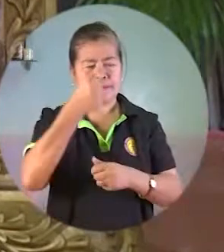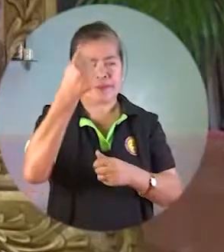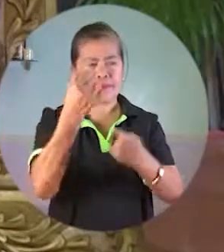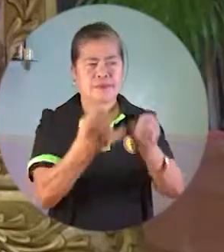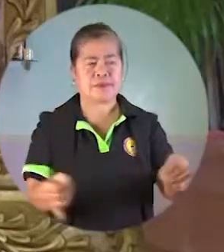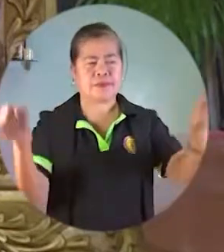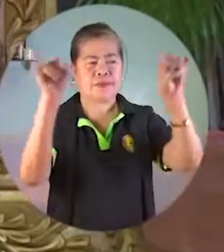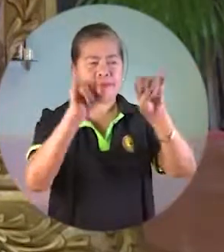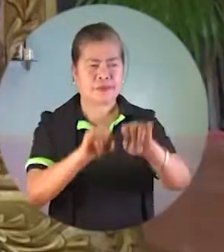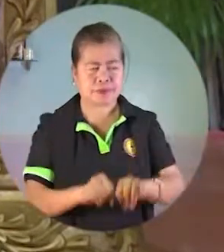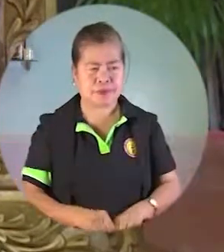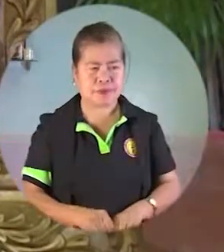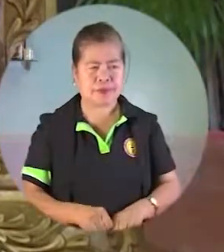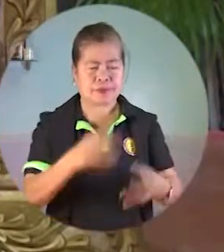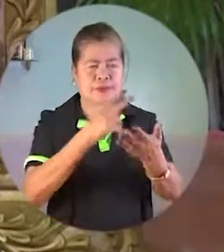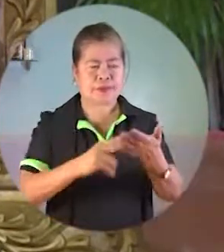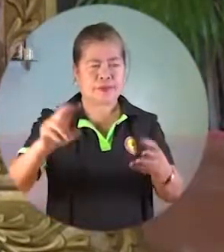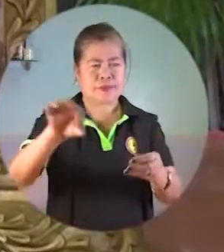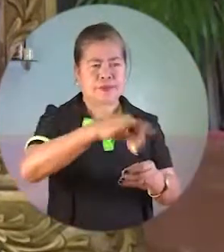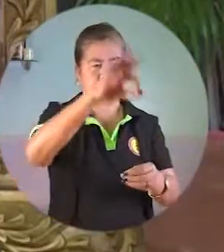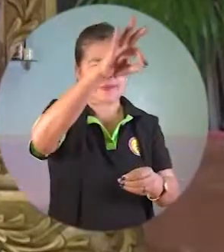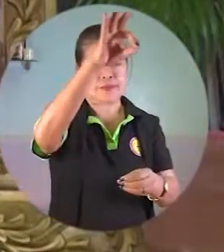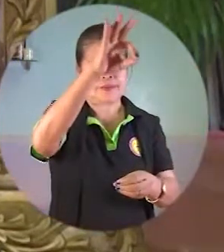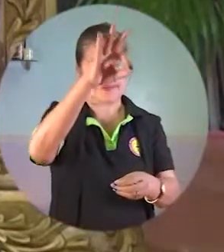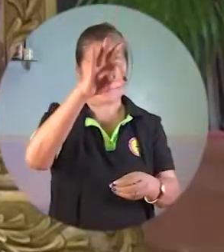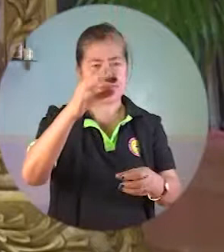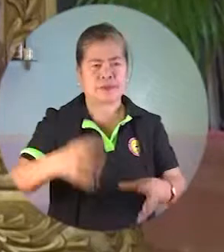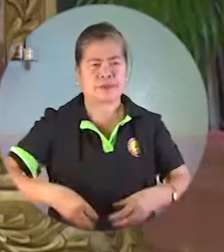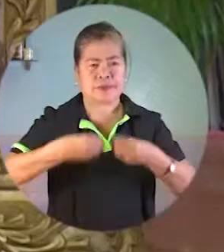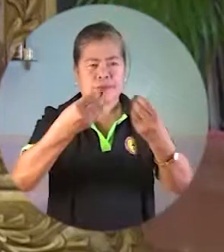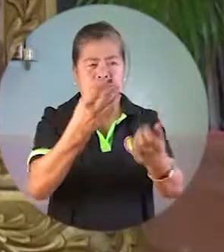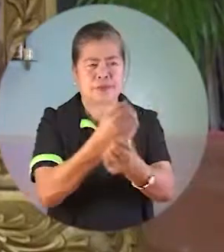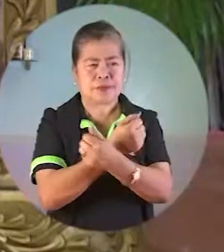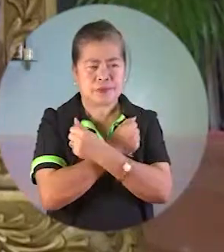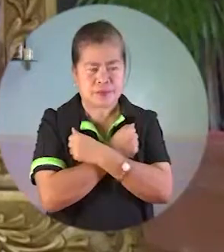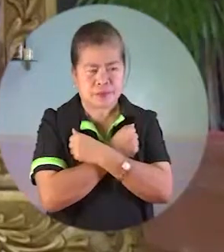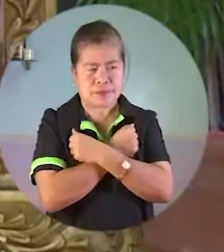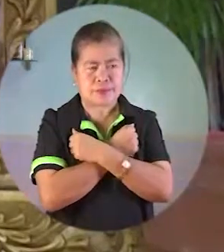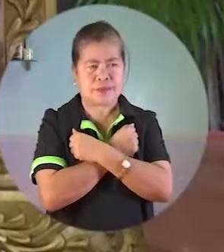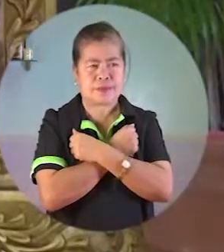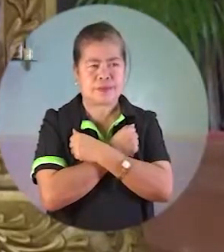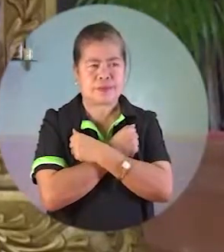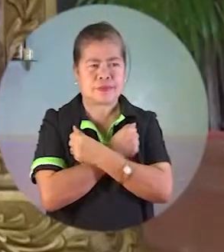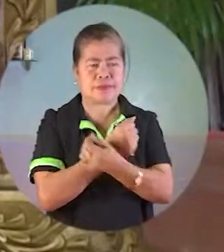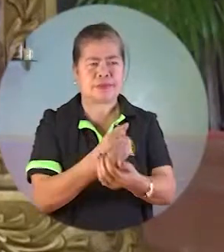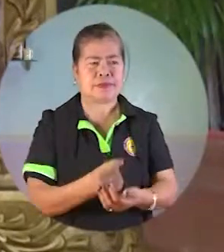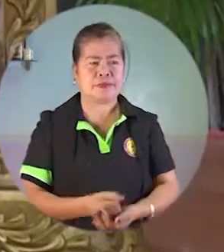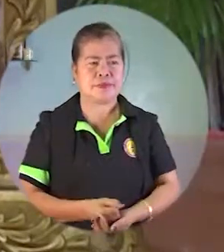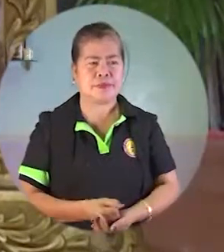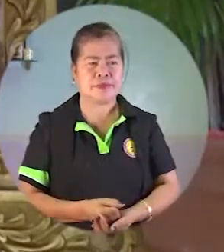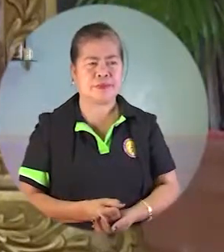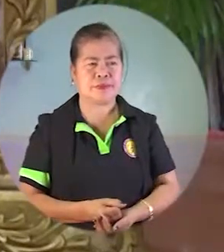Most importantly, the Holy Spirit gives us love.